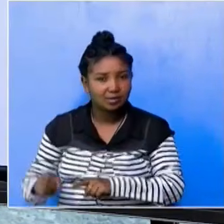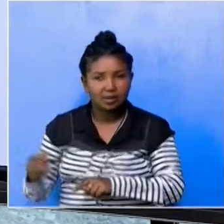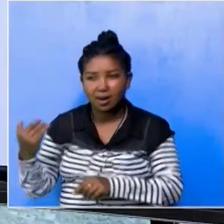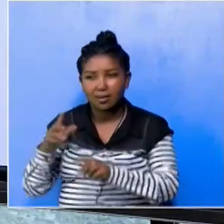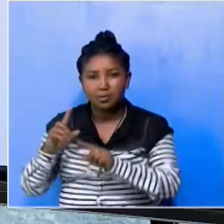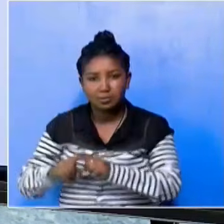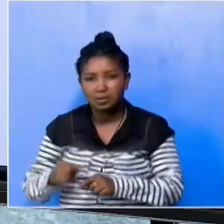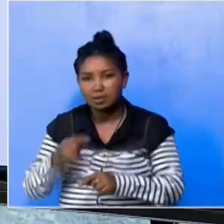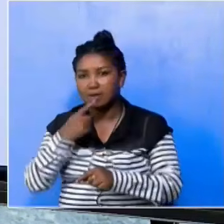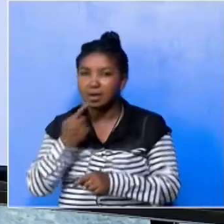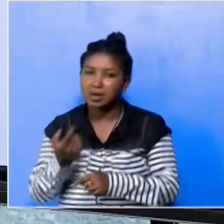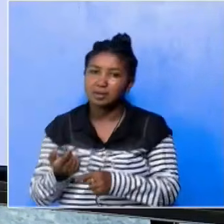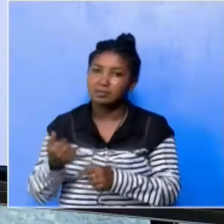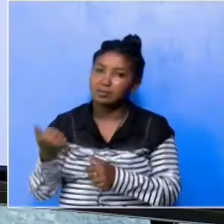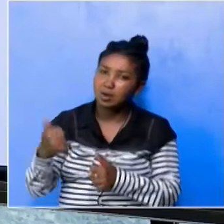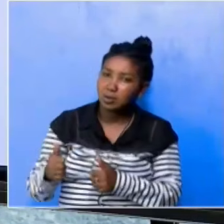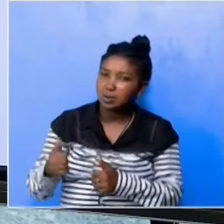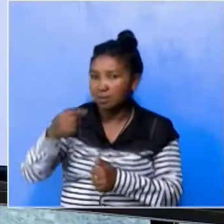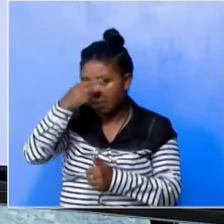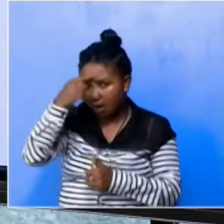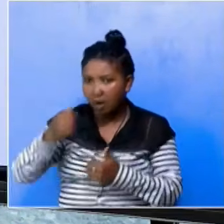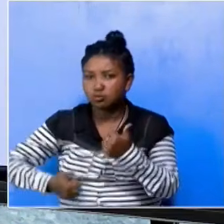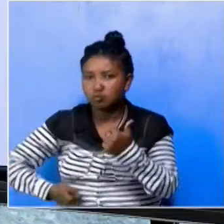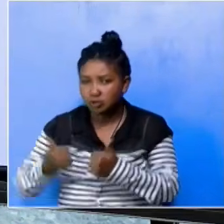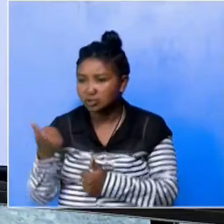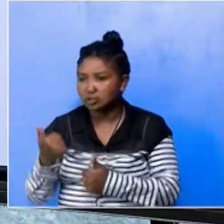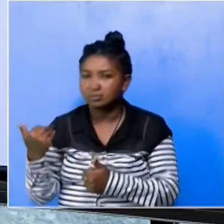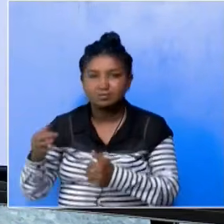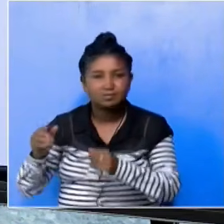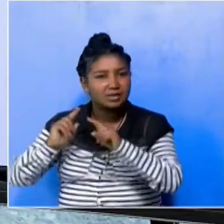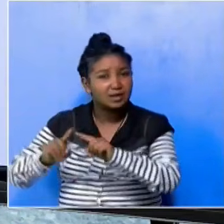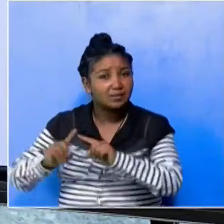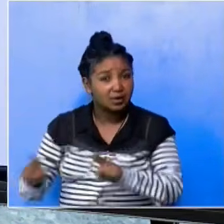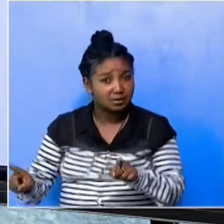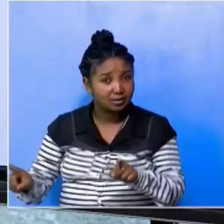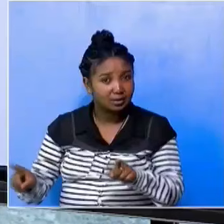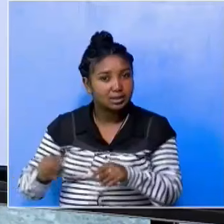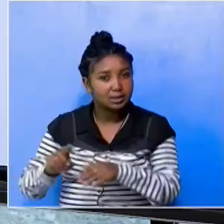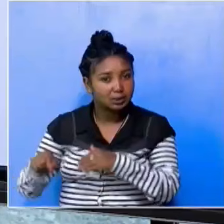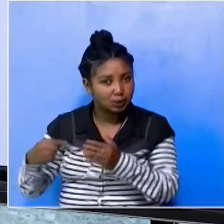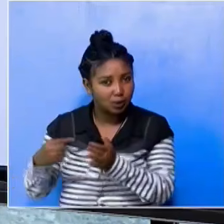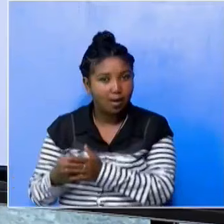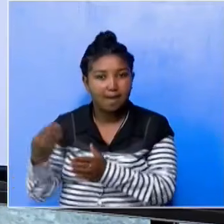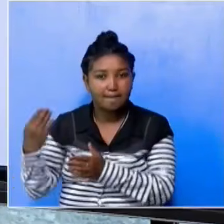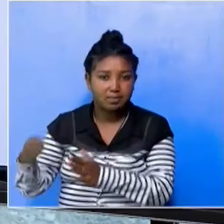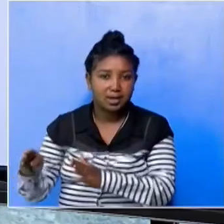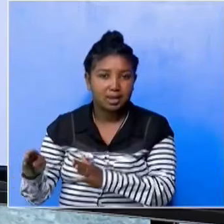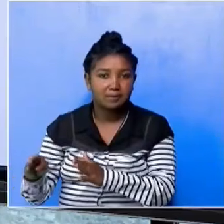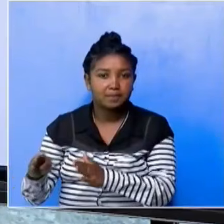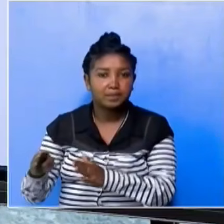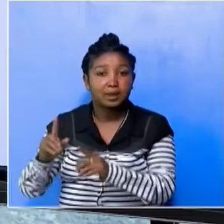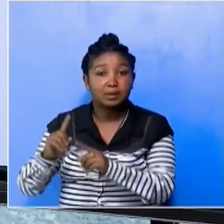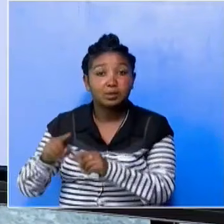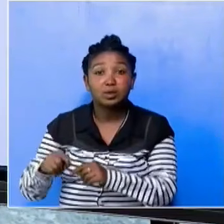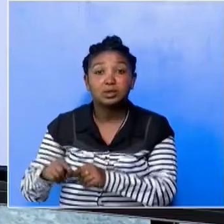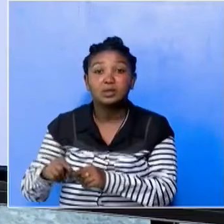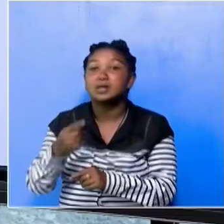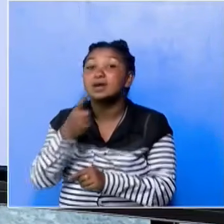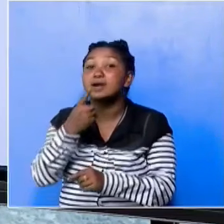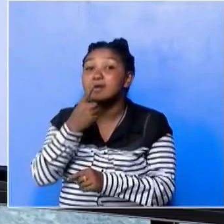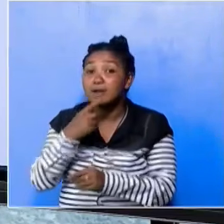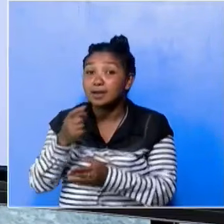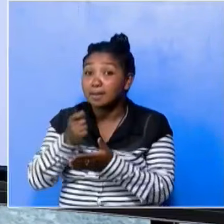is it. That's a general name for the pen. All pen can be said pen. But when you say red